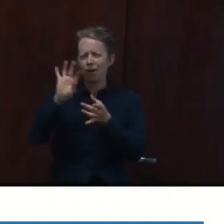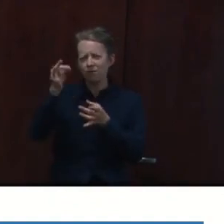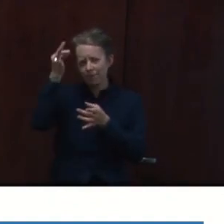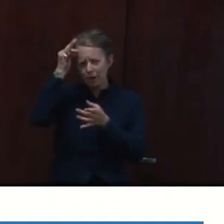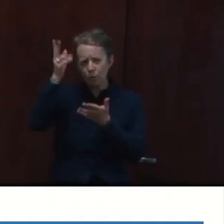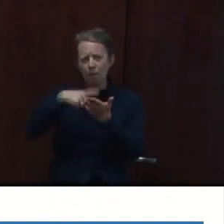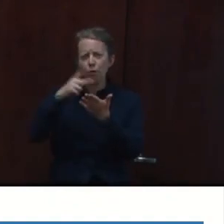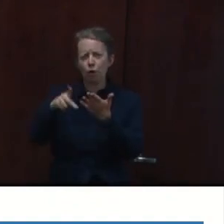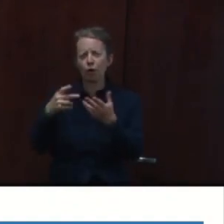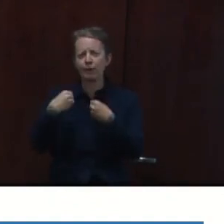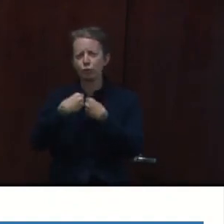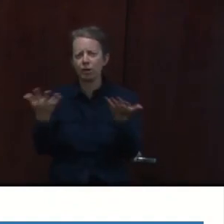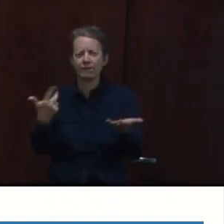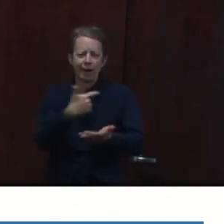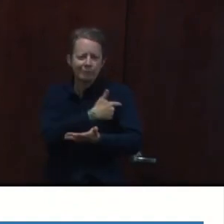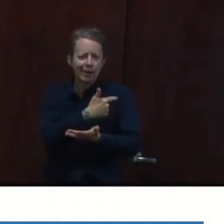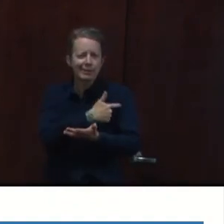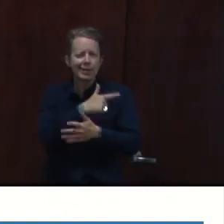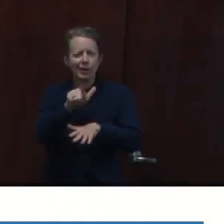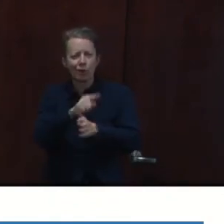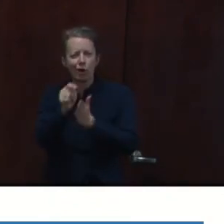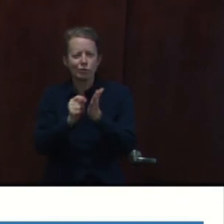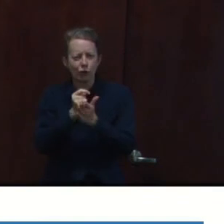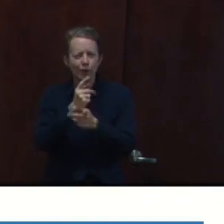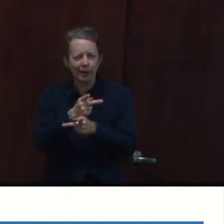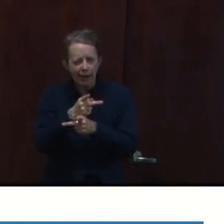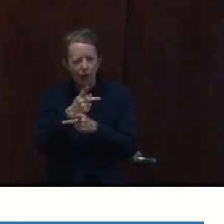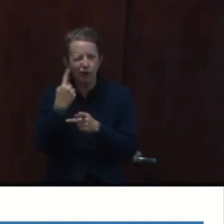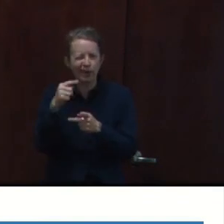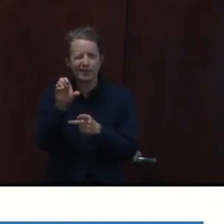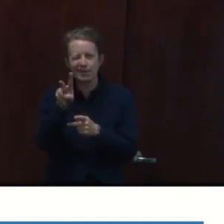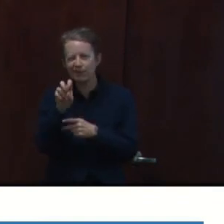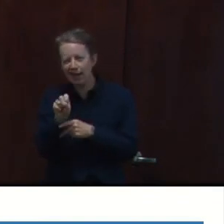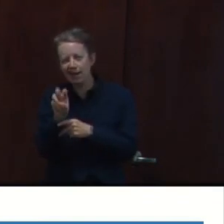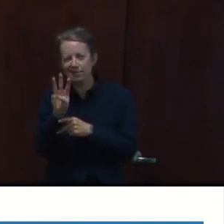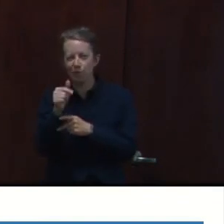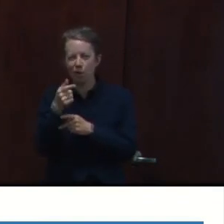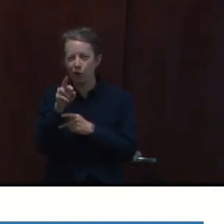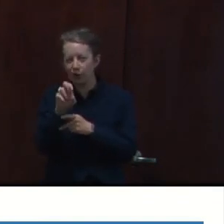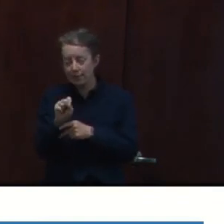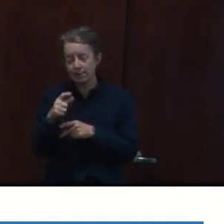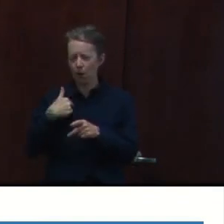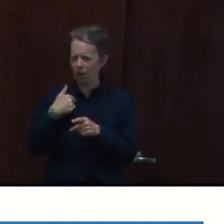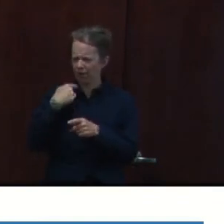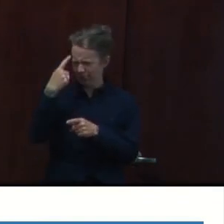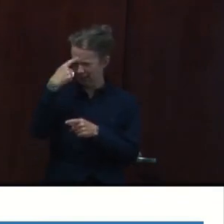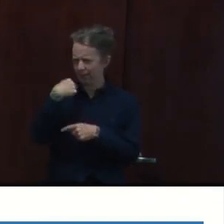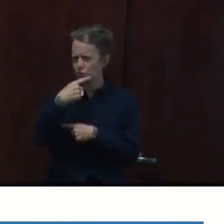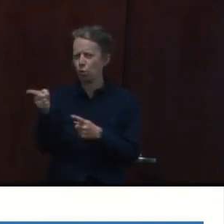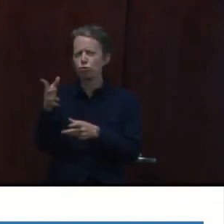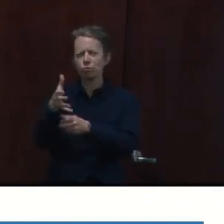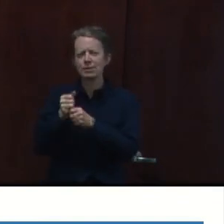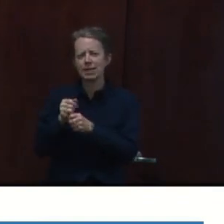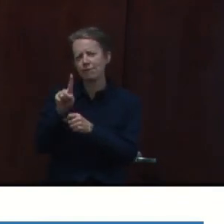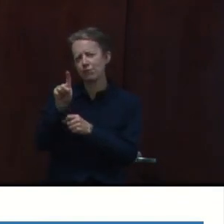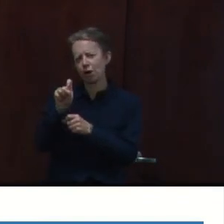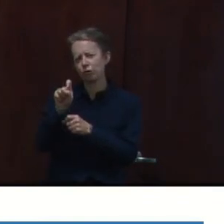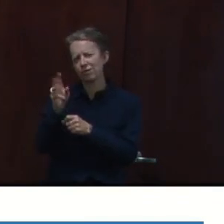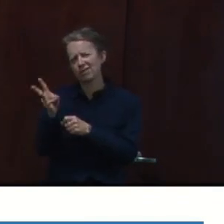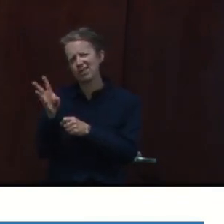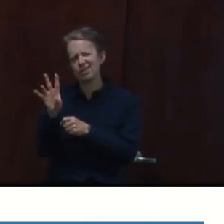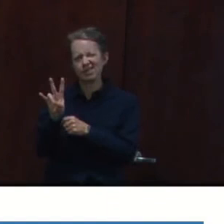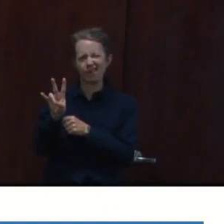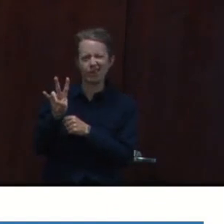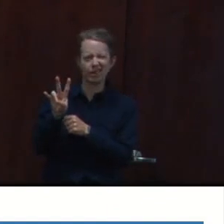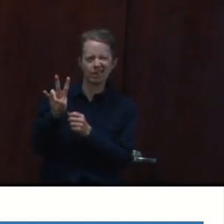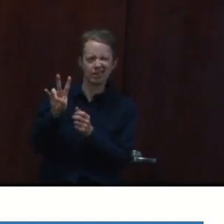care facilities with CVS and Walgreens. And last week I had mentioned that they had received, I believe, 169,000 doses, but had only given out